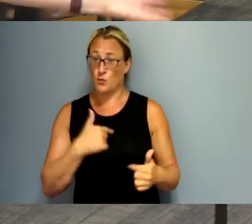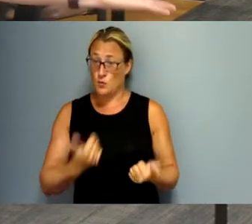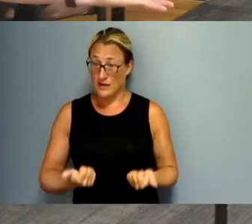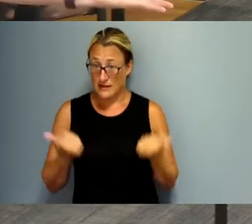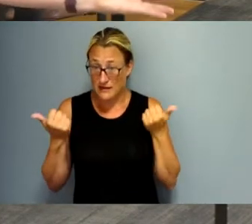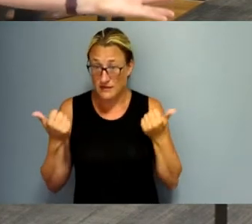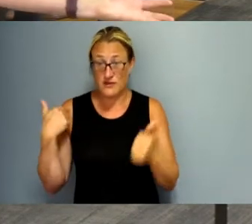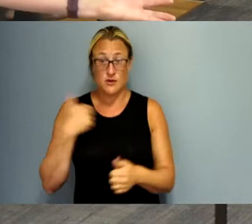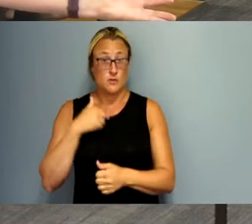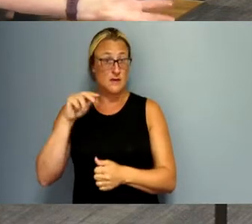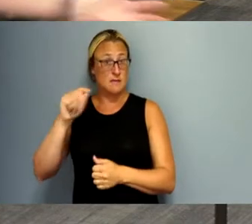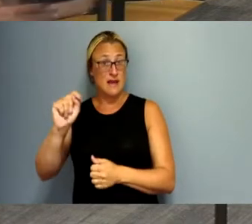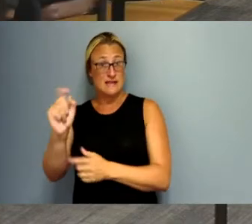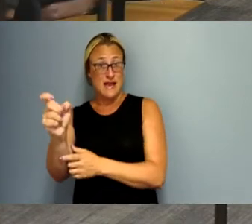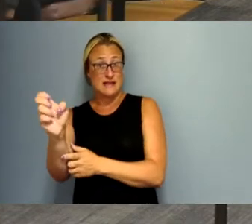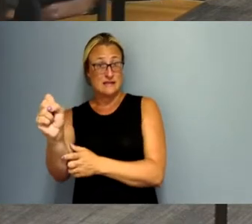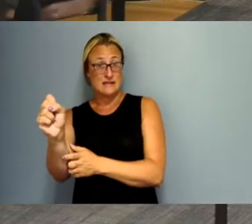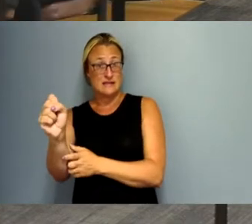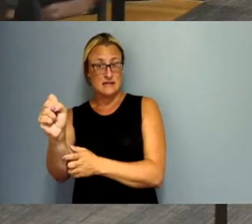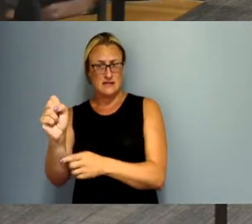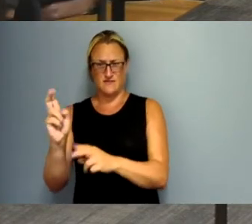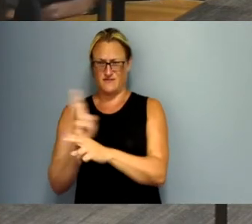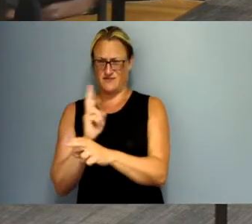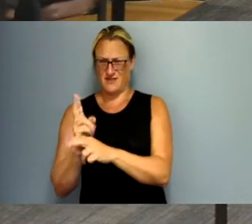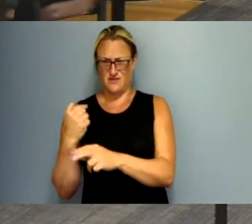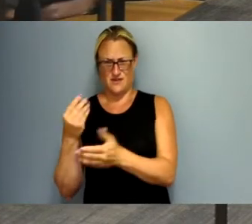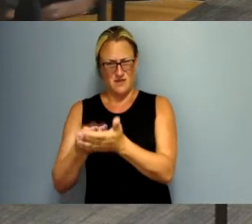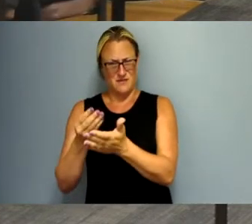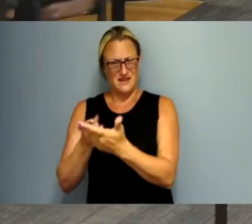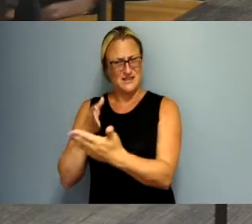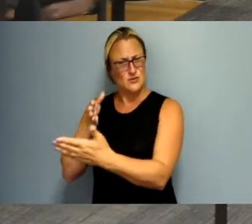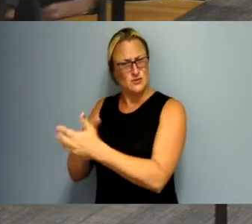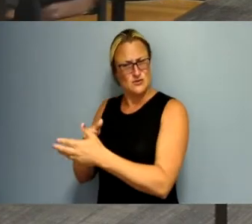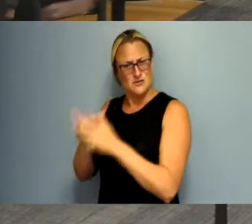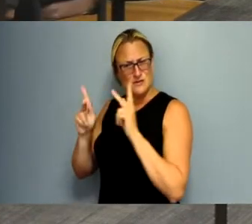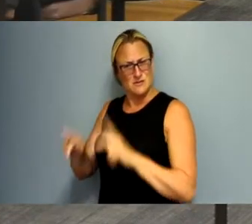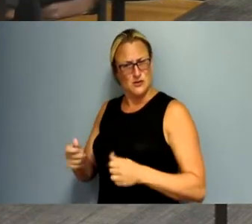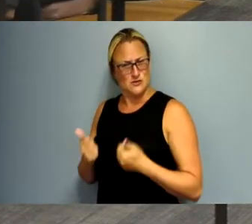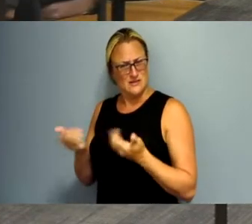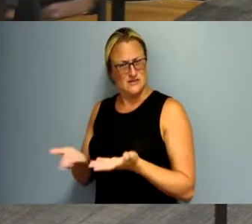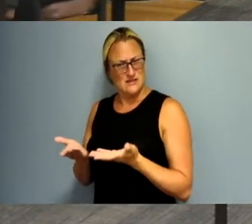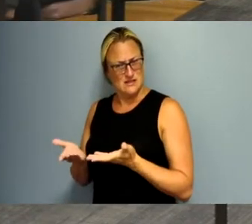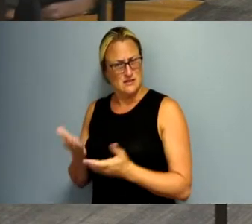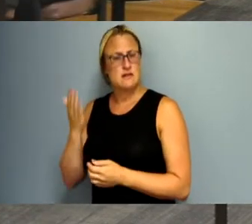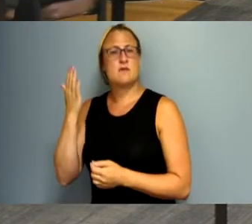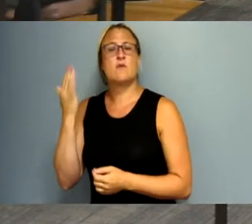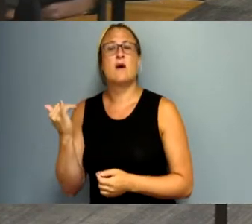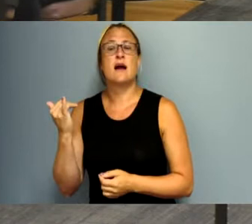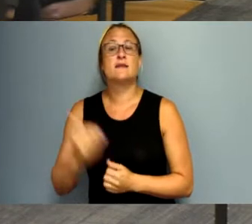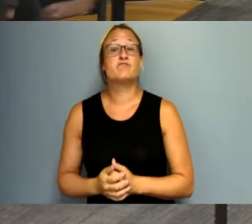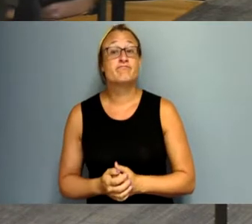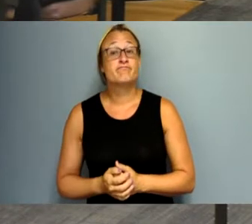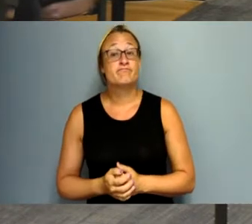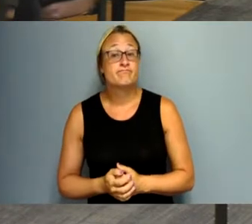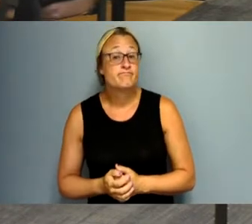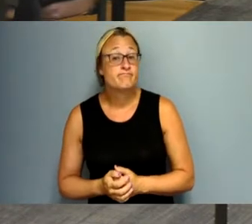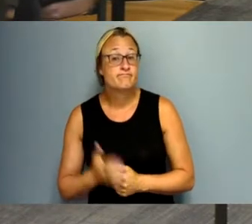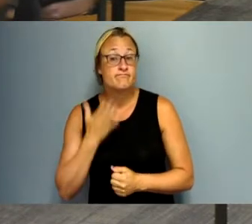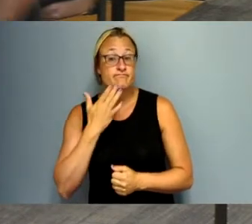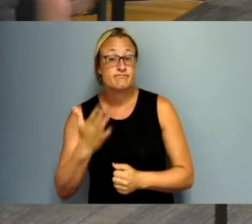all pay taxes here. You're using our tax money to sue a citizen? I want to know why. Why? Thank